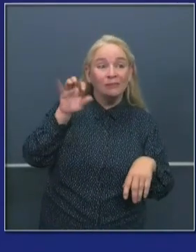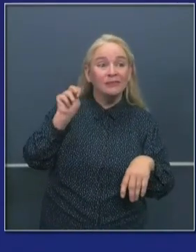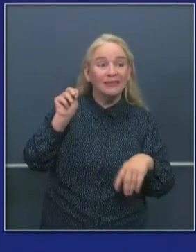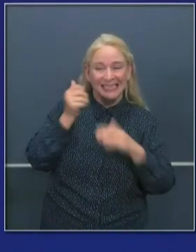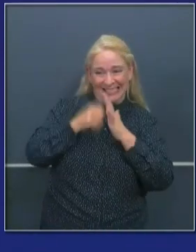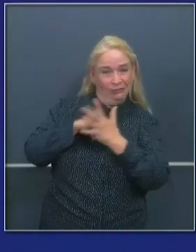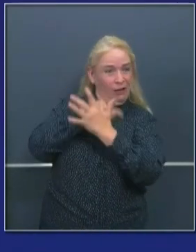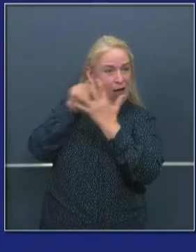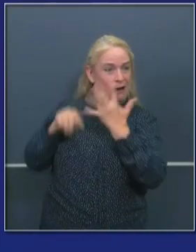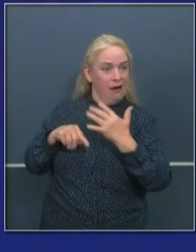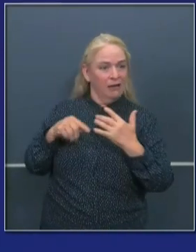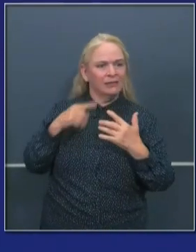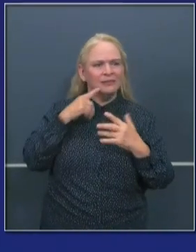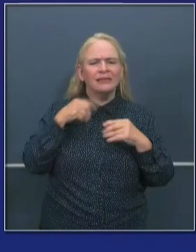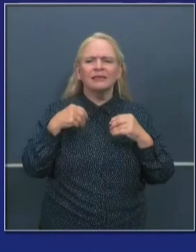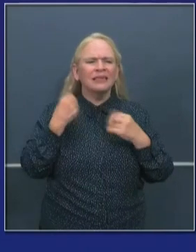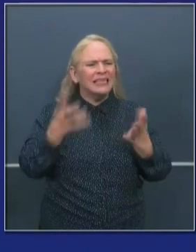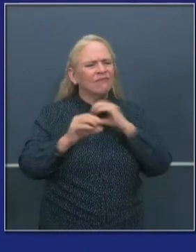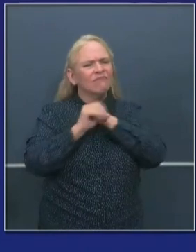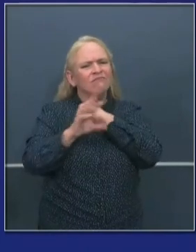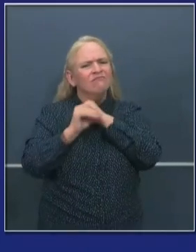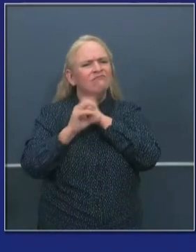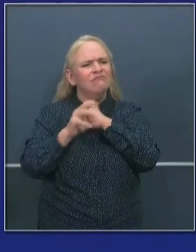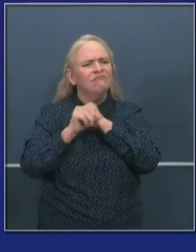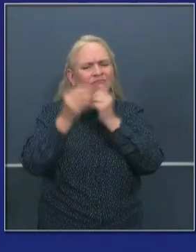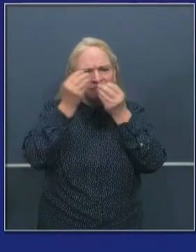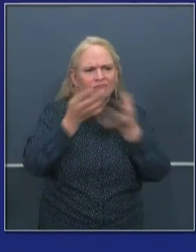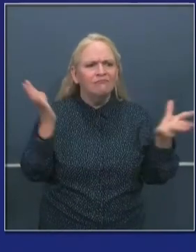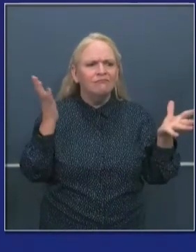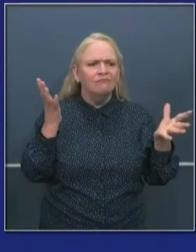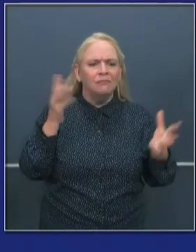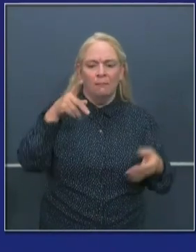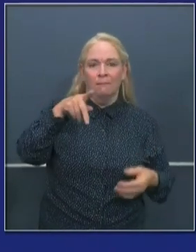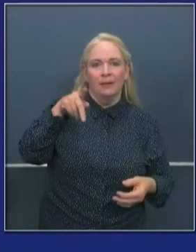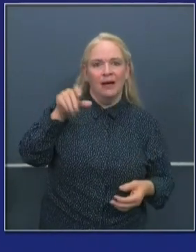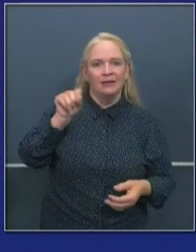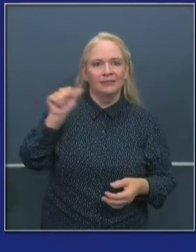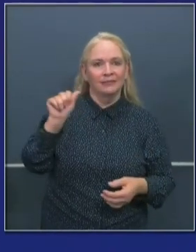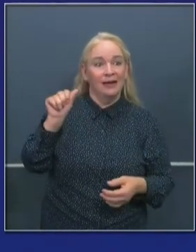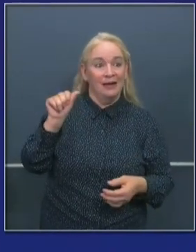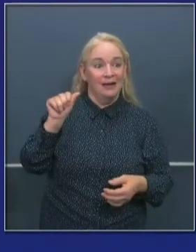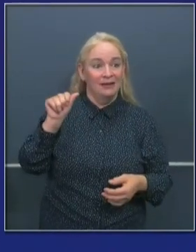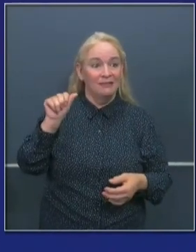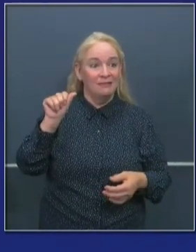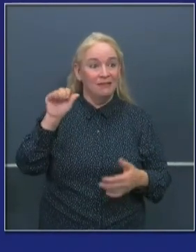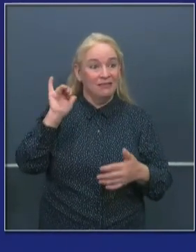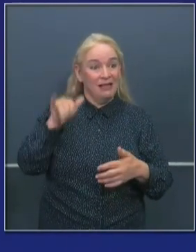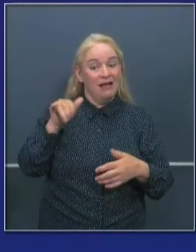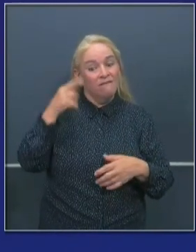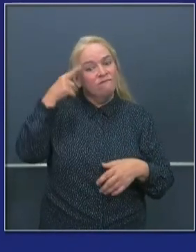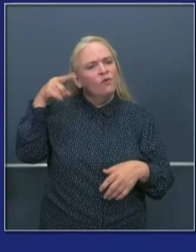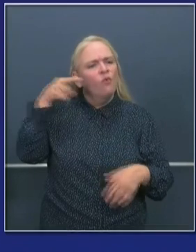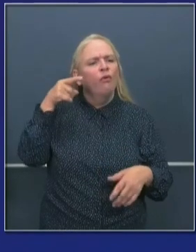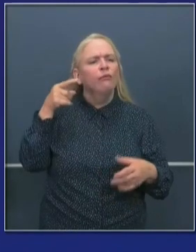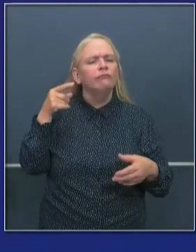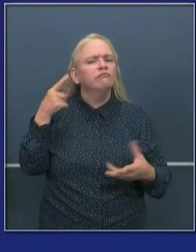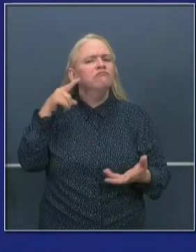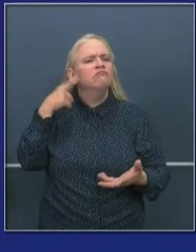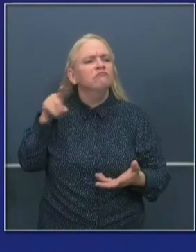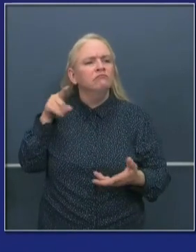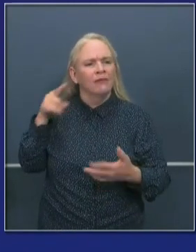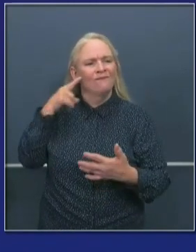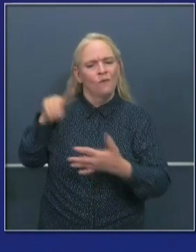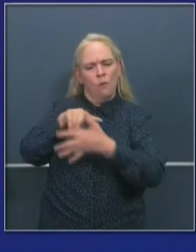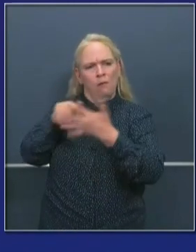notable about this public awareness campaign that we put out a number of weeks back was not only that 4 ex-governors were willing to do